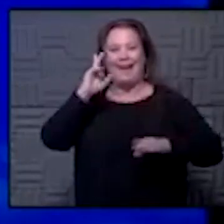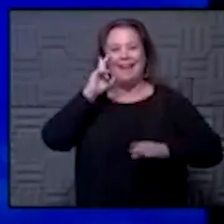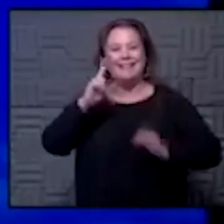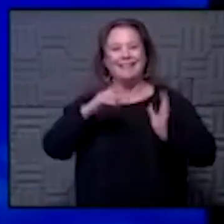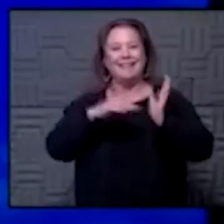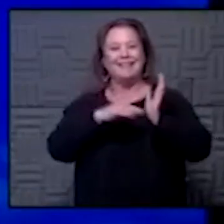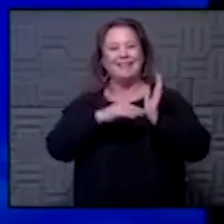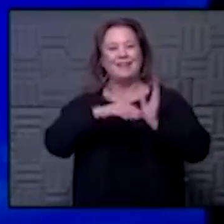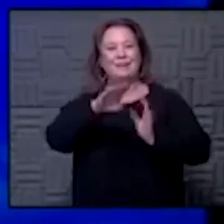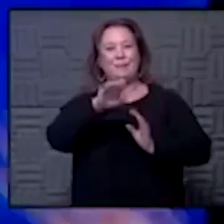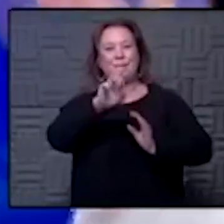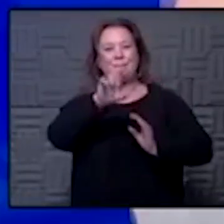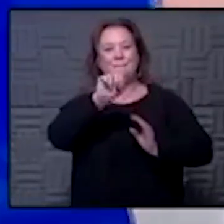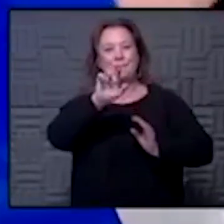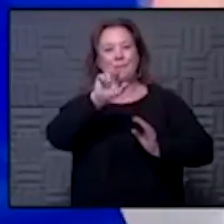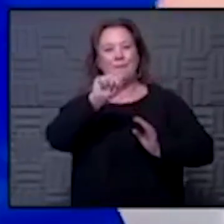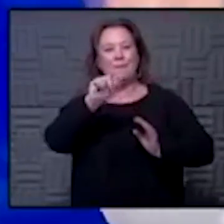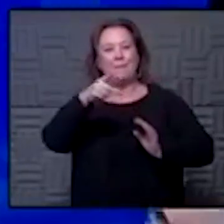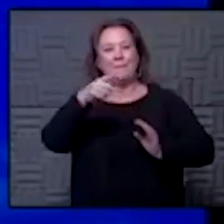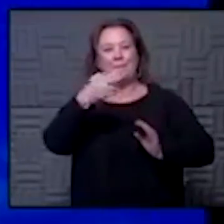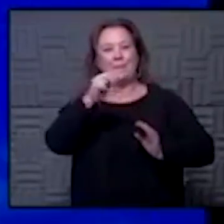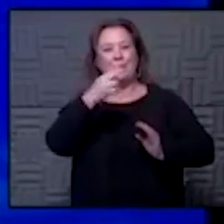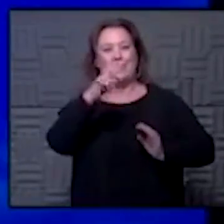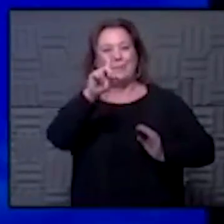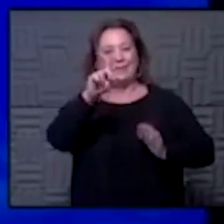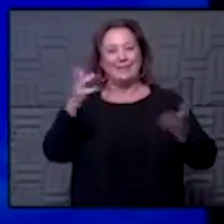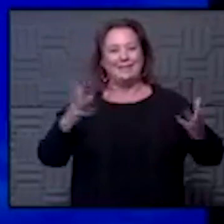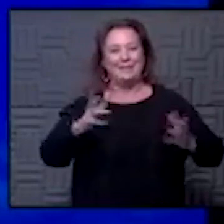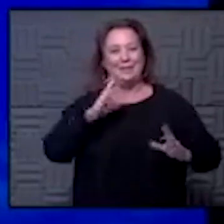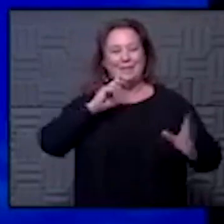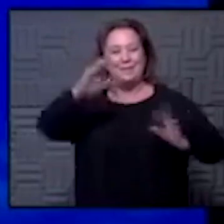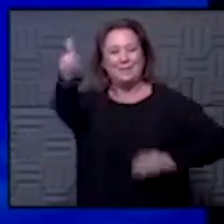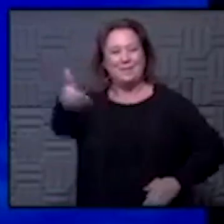line. That's great. Welcome. We're just going to wave. Good morning.